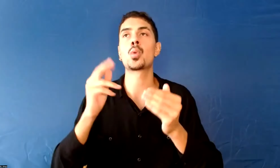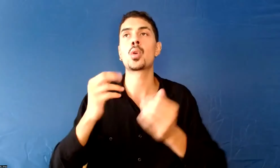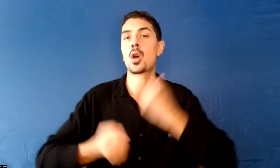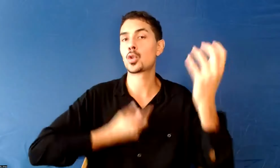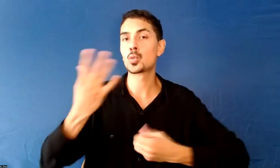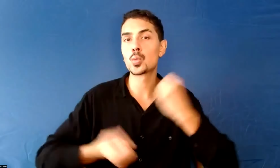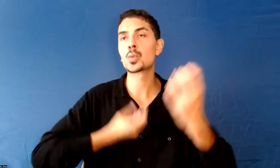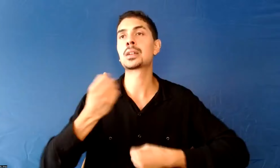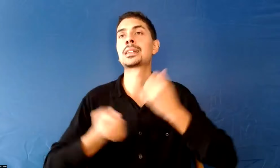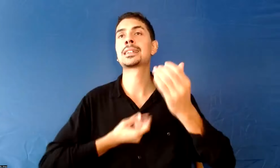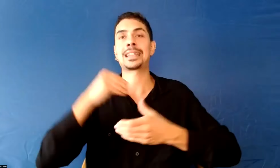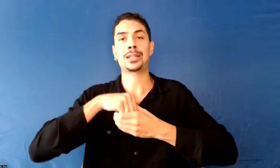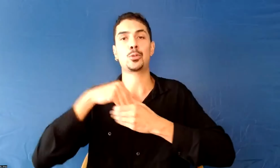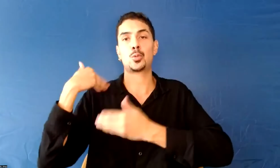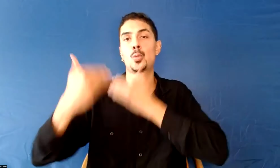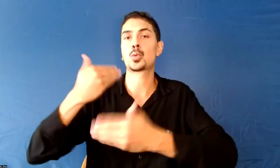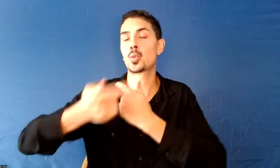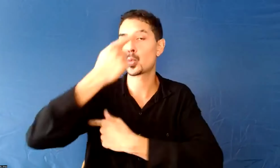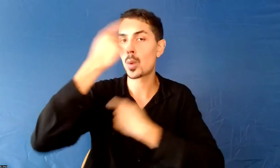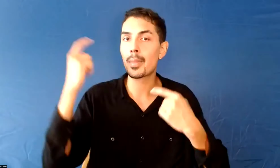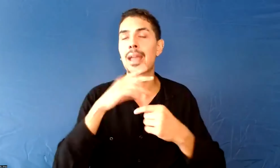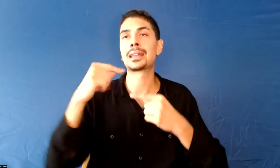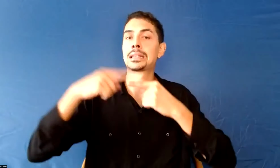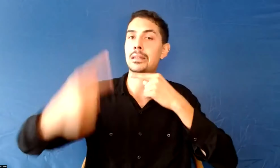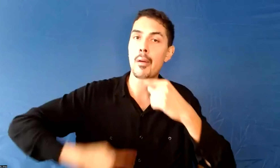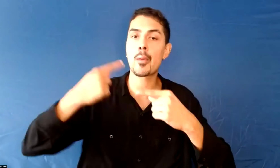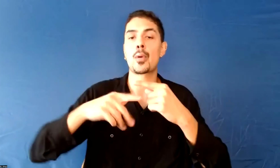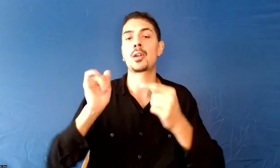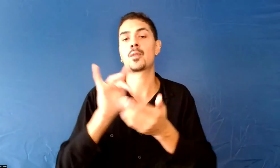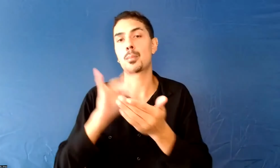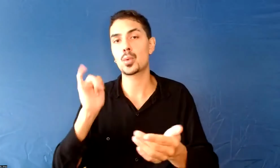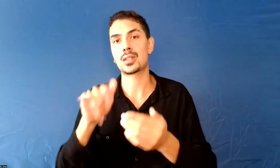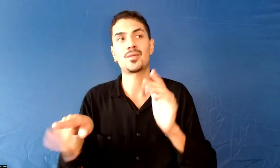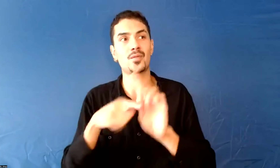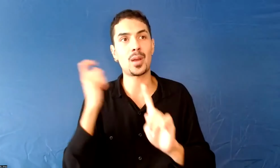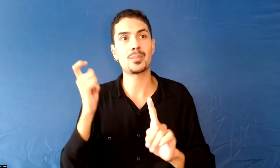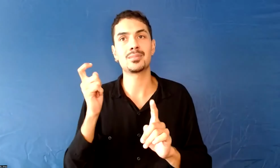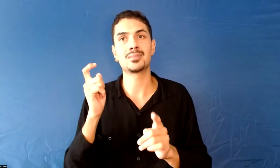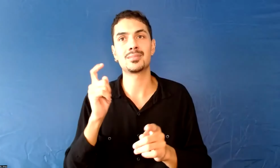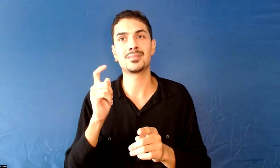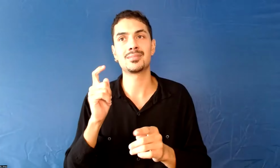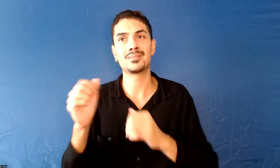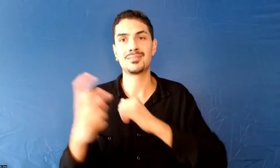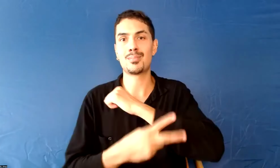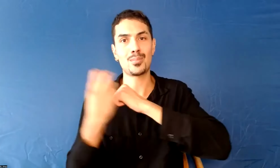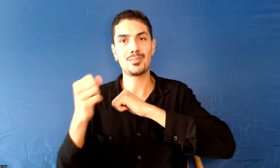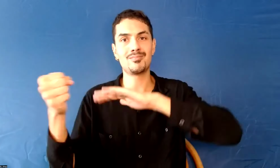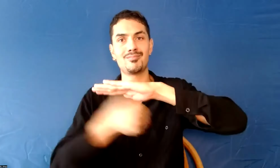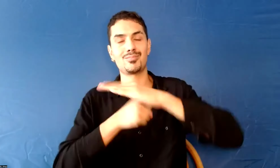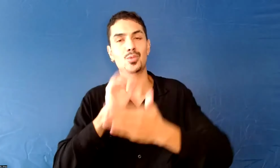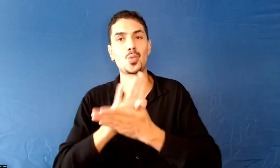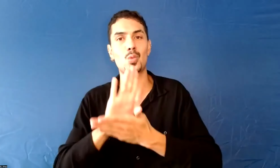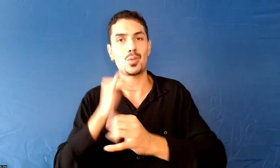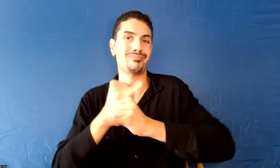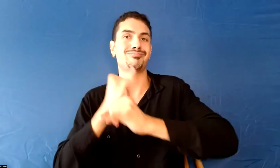generations of intergenerational trauma and cycles of abuse that came from the boarding schools. So it is both and. So when you say it was